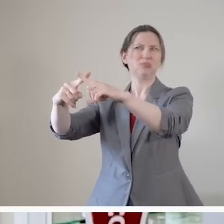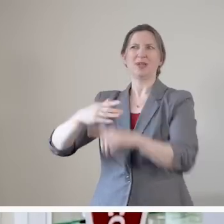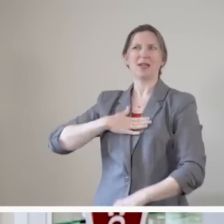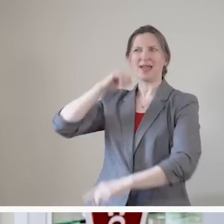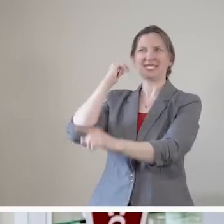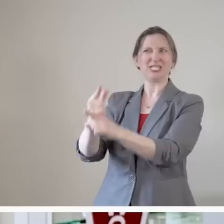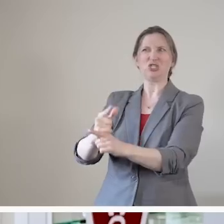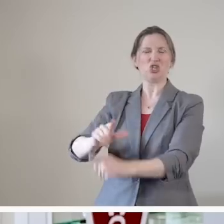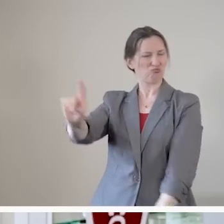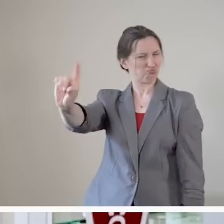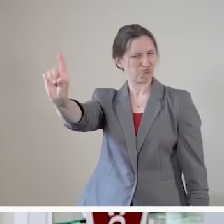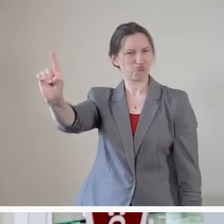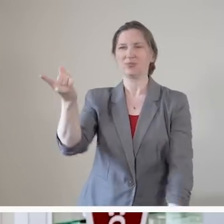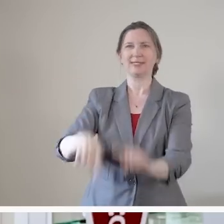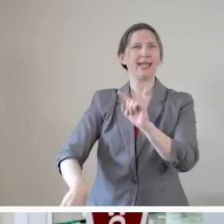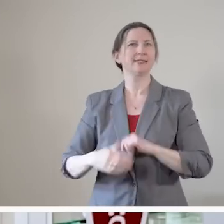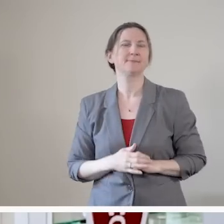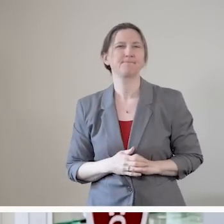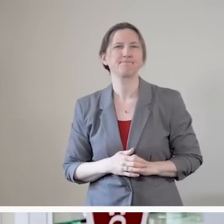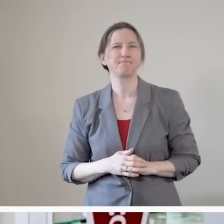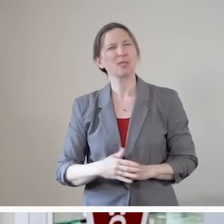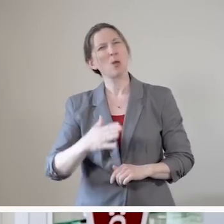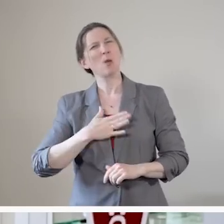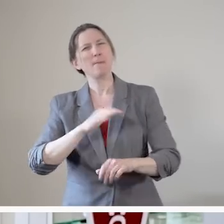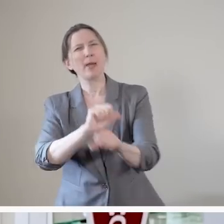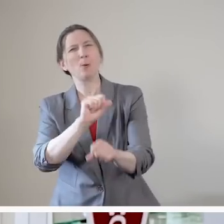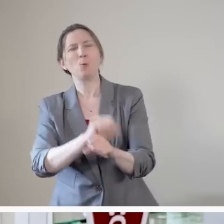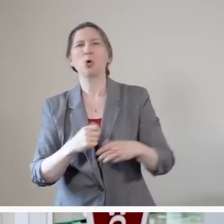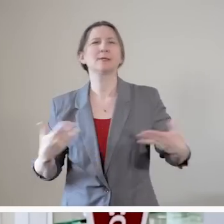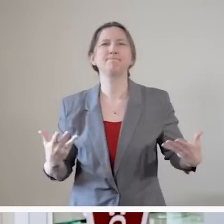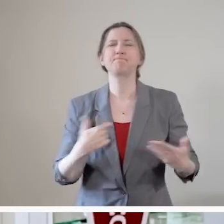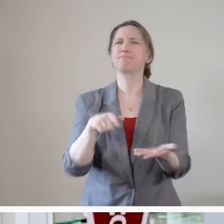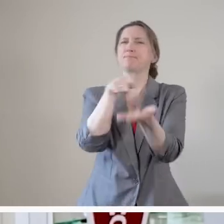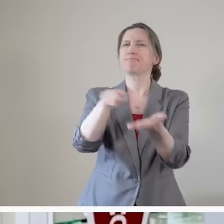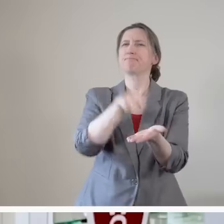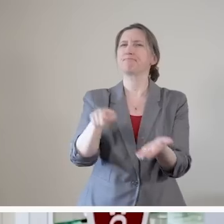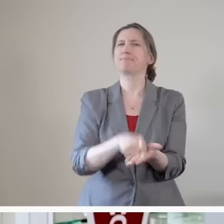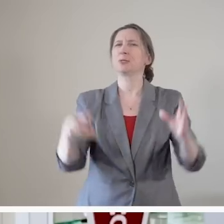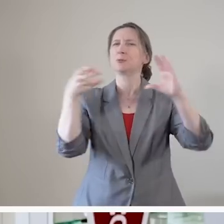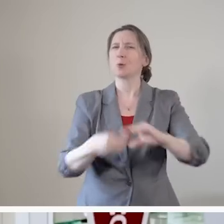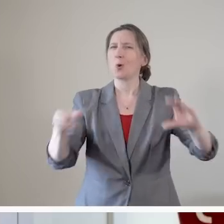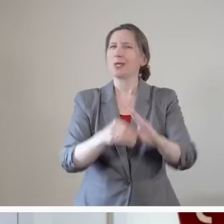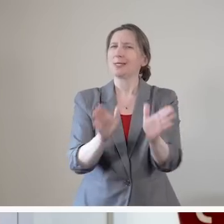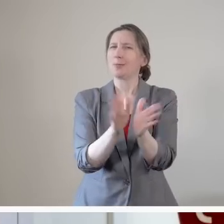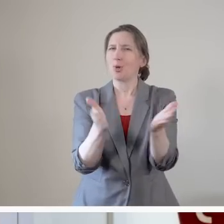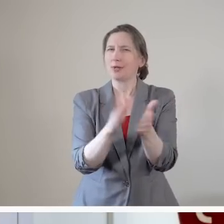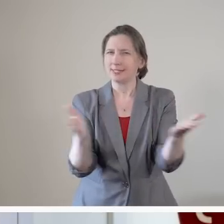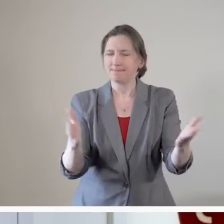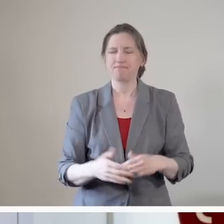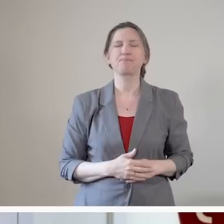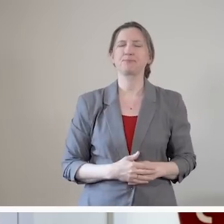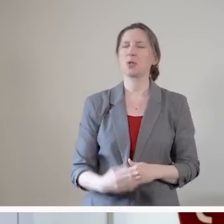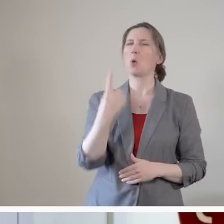one of my sisters. I tell stories for a living, so let me tell you a couple of stories. This one